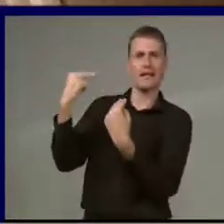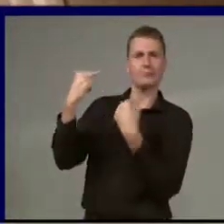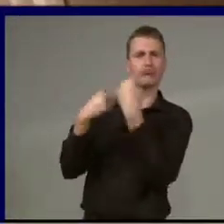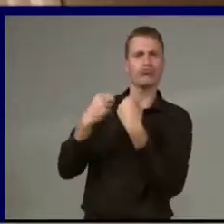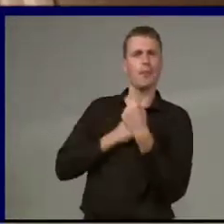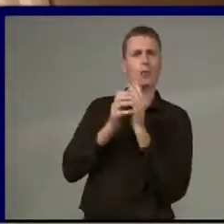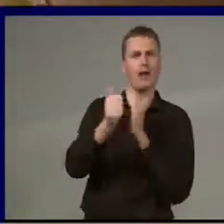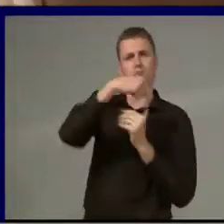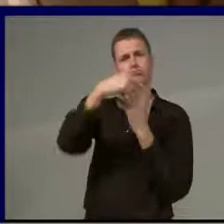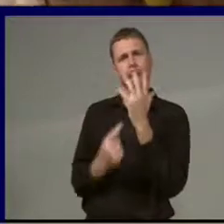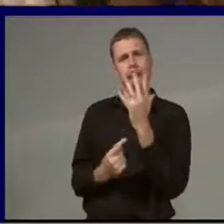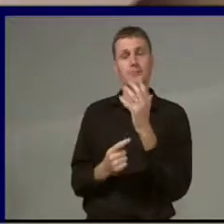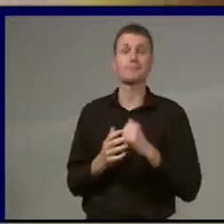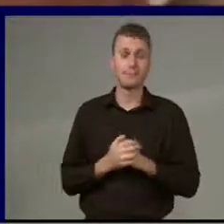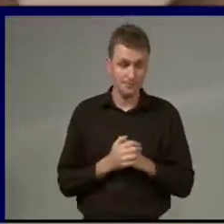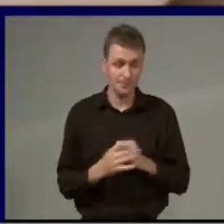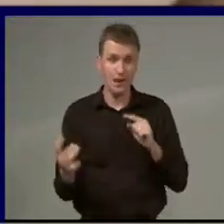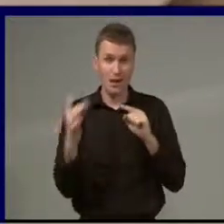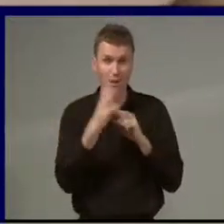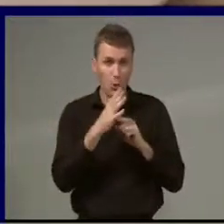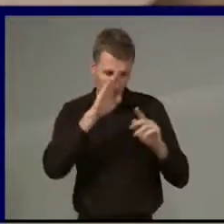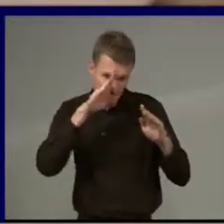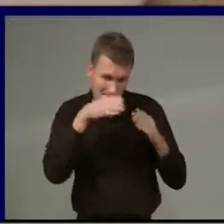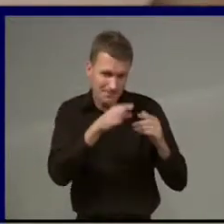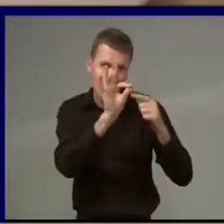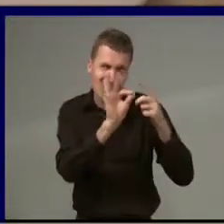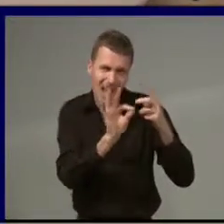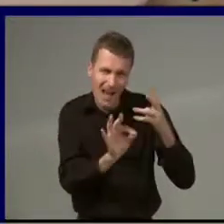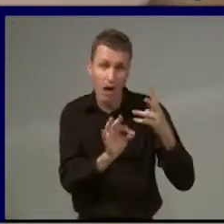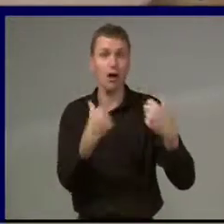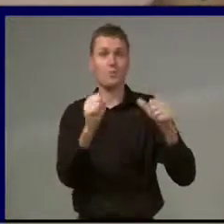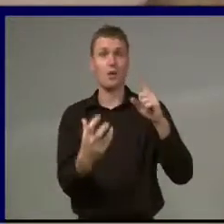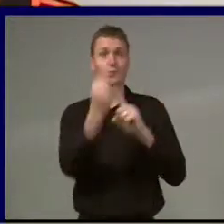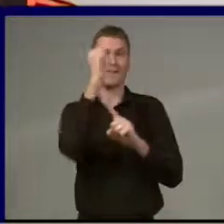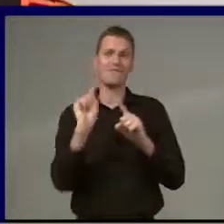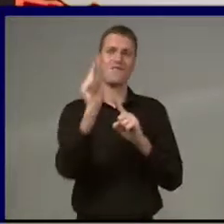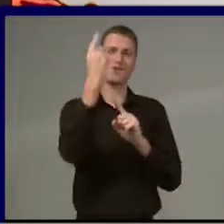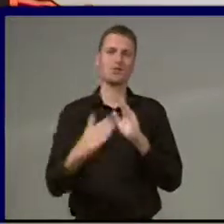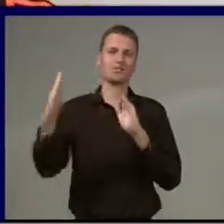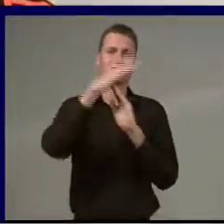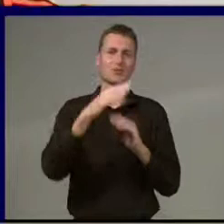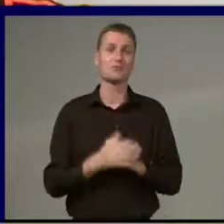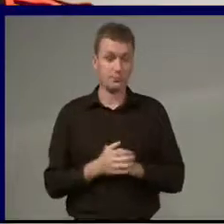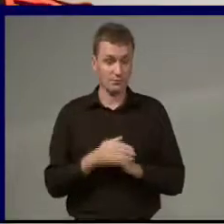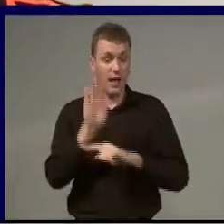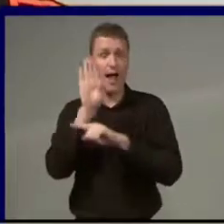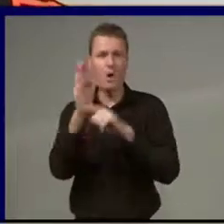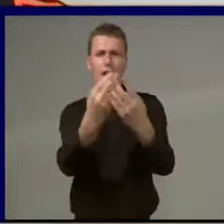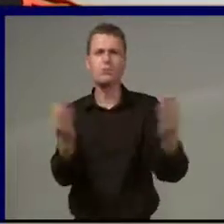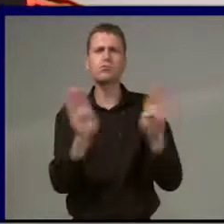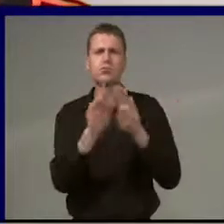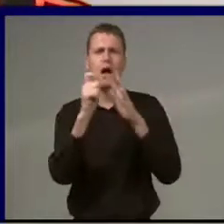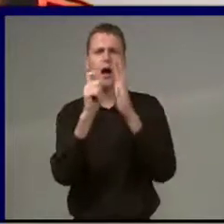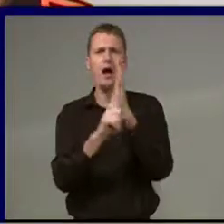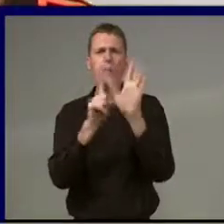focus for Tom was to work on the details. This won him first place. It was cladded in plywood with a little